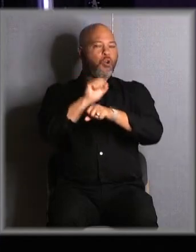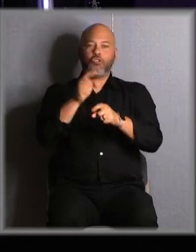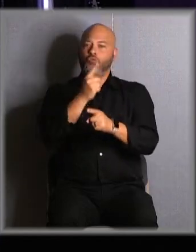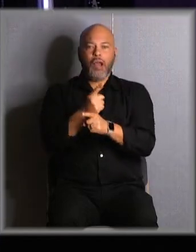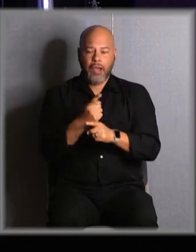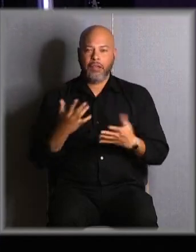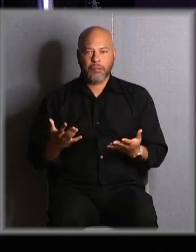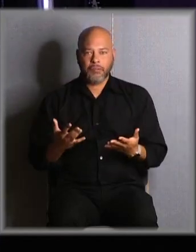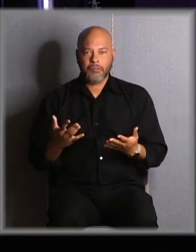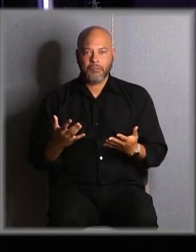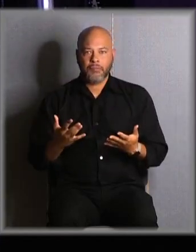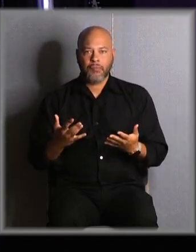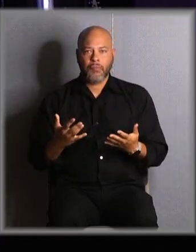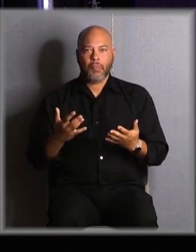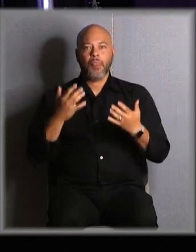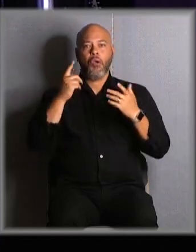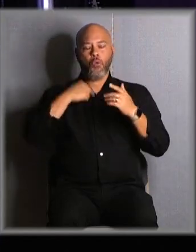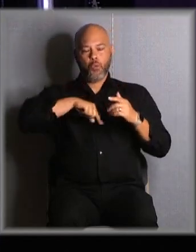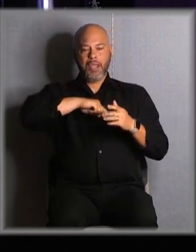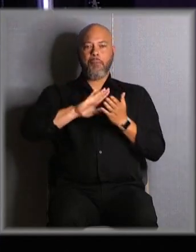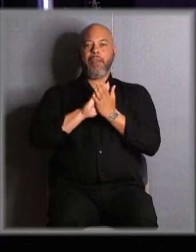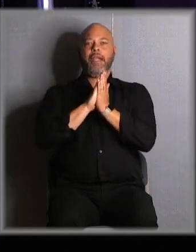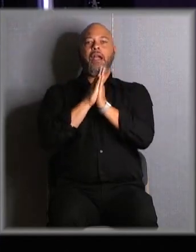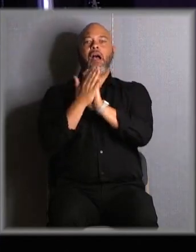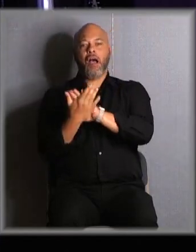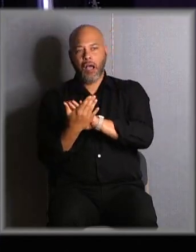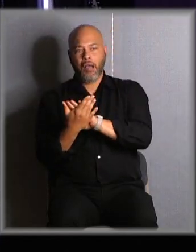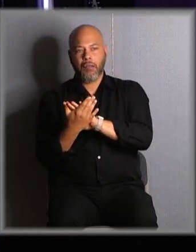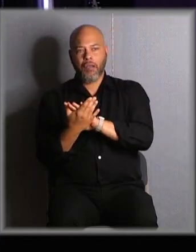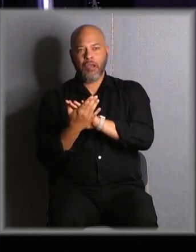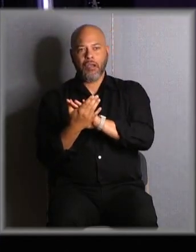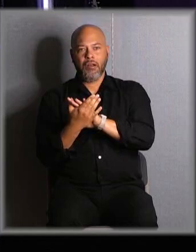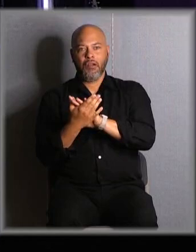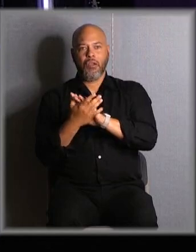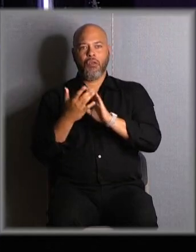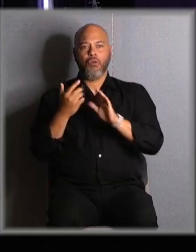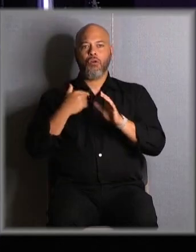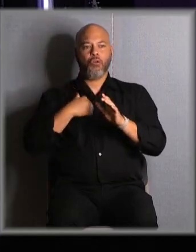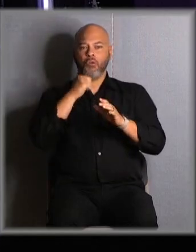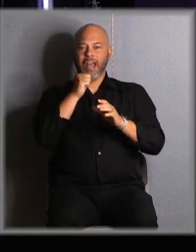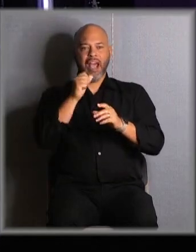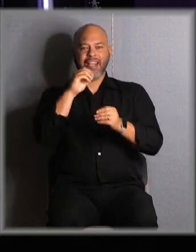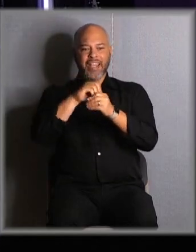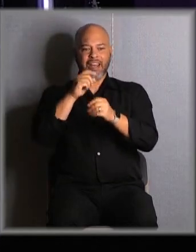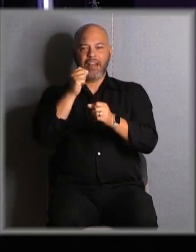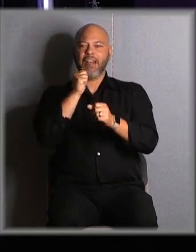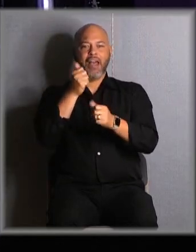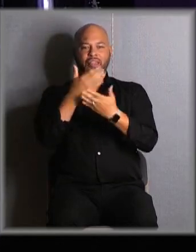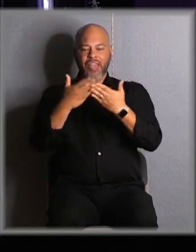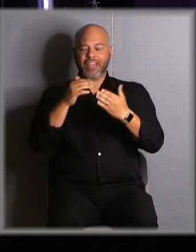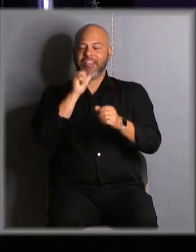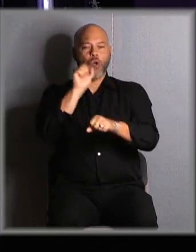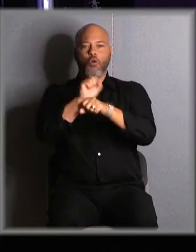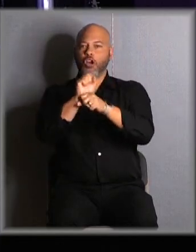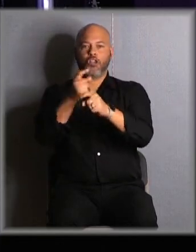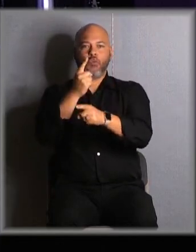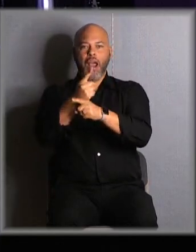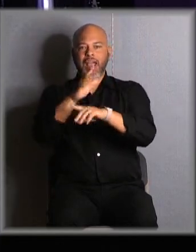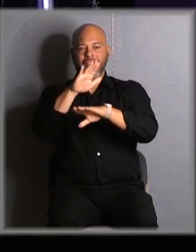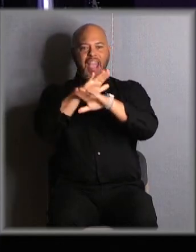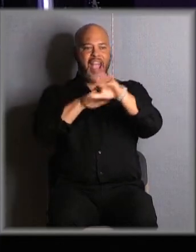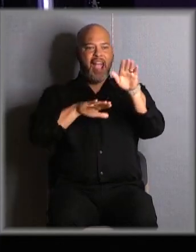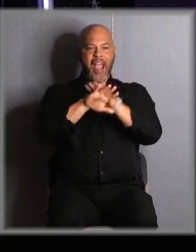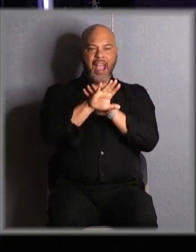deformed. In other words, we become, amen, this out of place. We out of order, amen. You have the head,